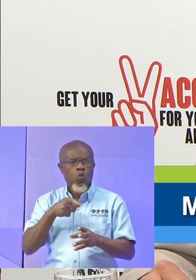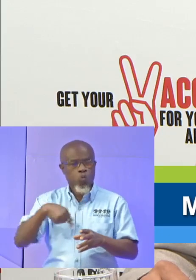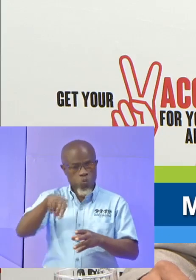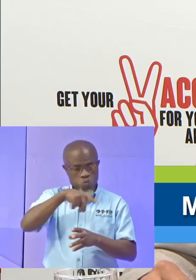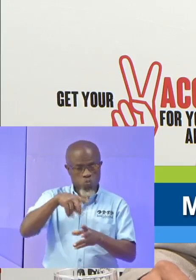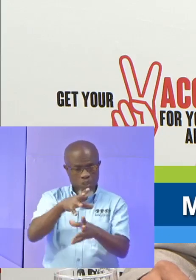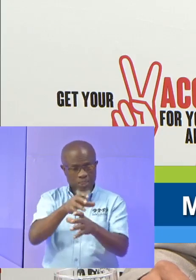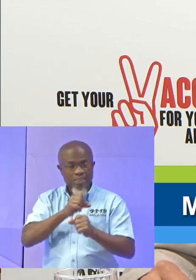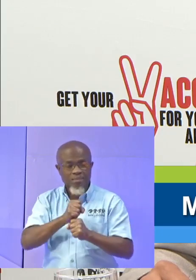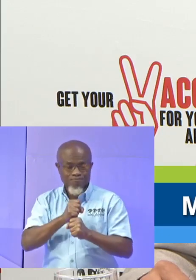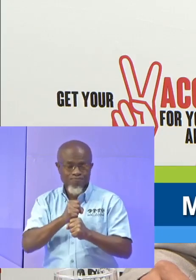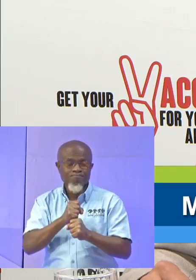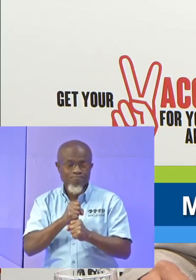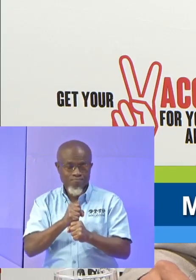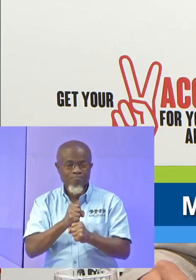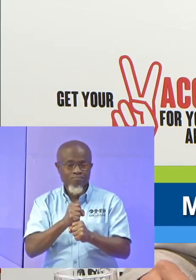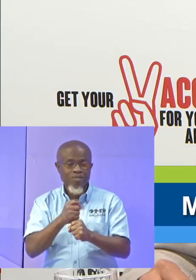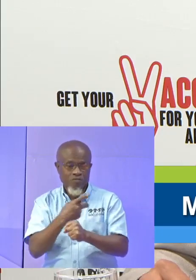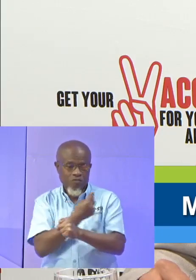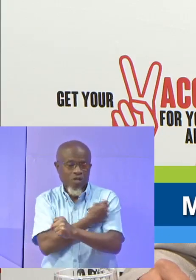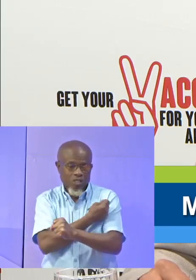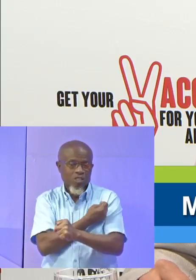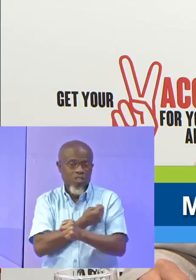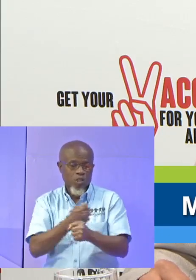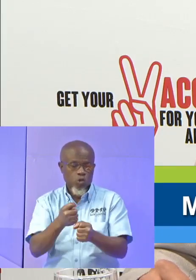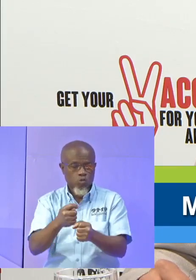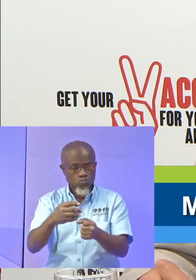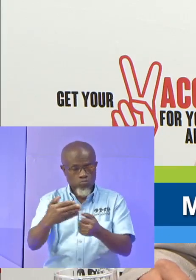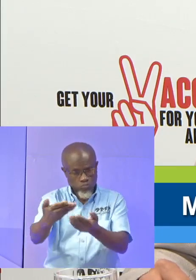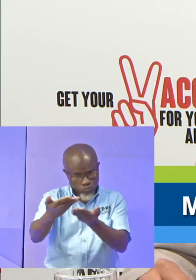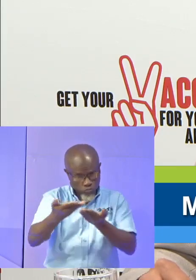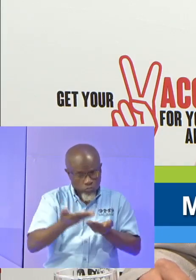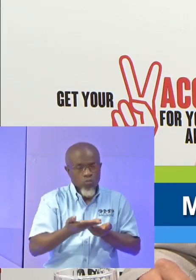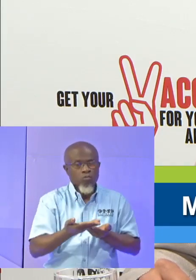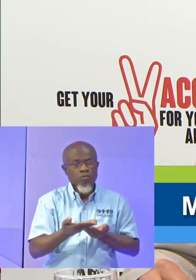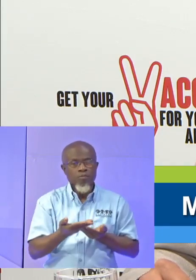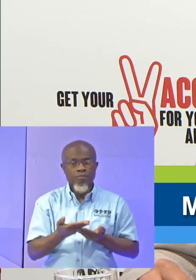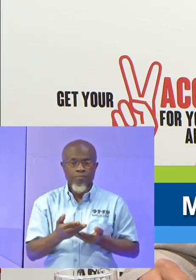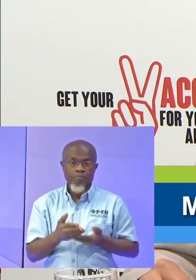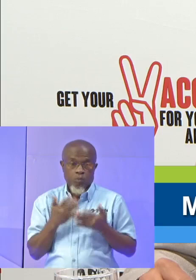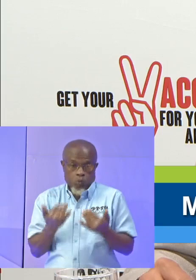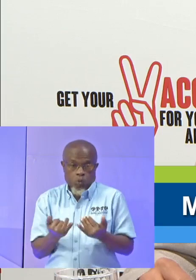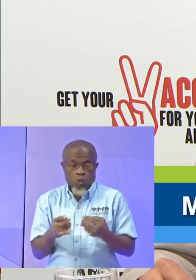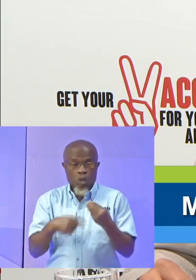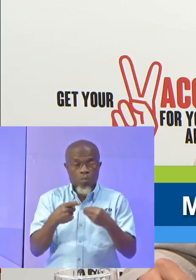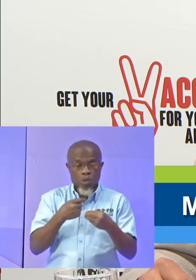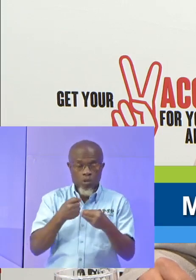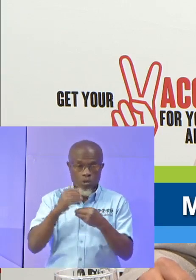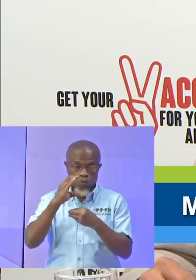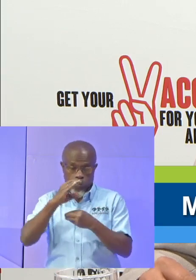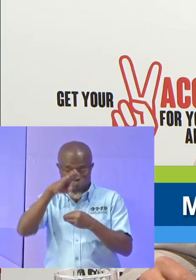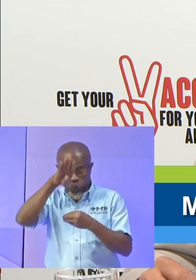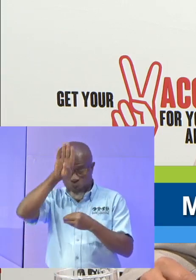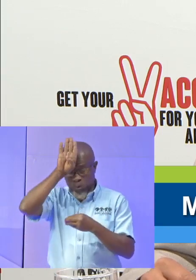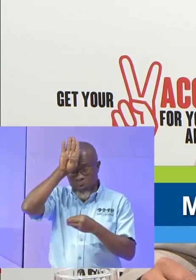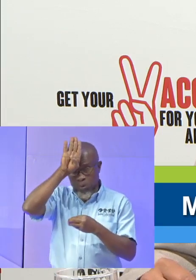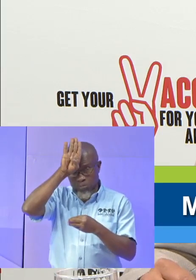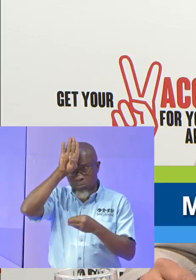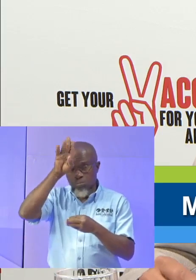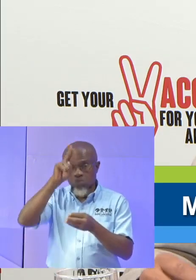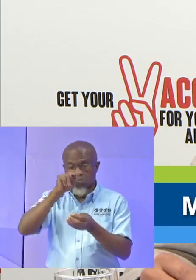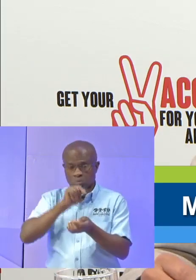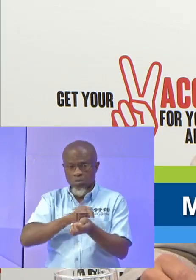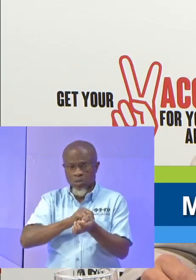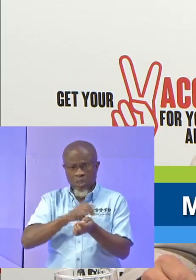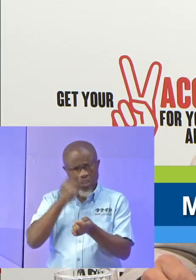that we get vaccination stocks. On the issue of the Cubans, I think we got